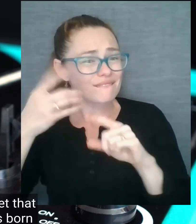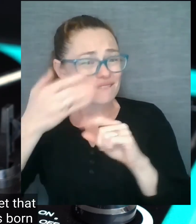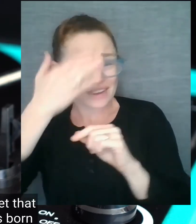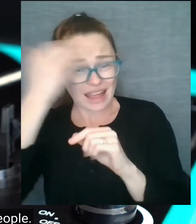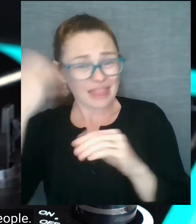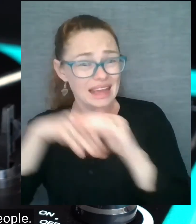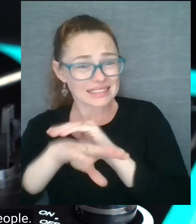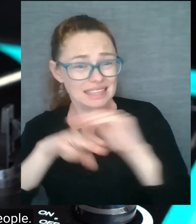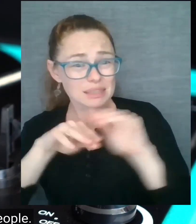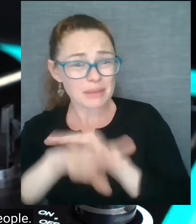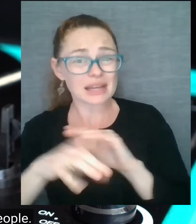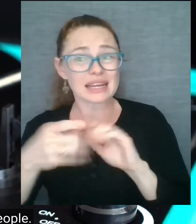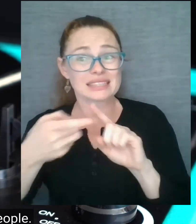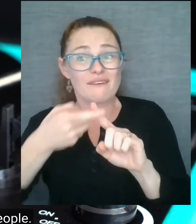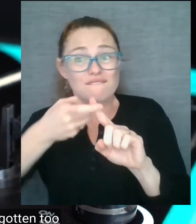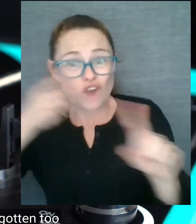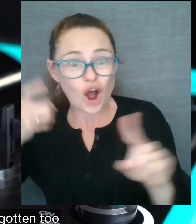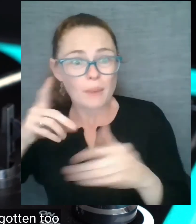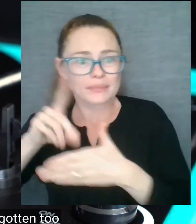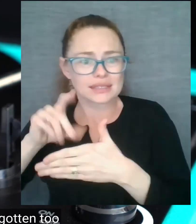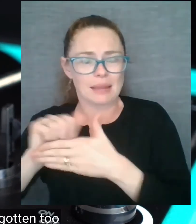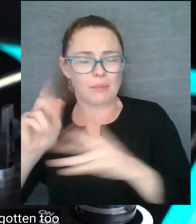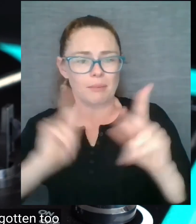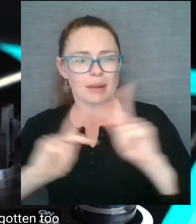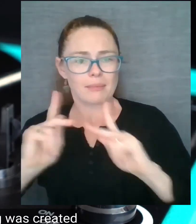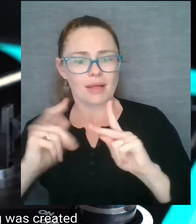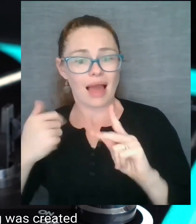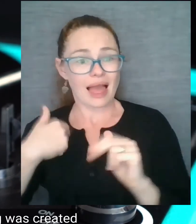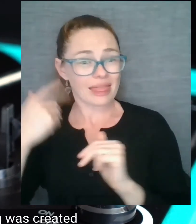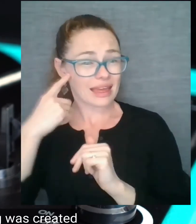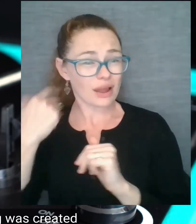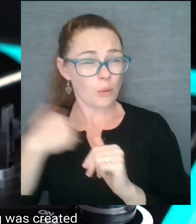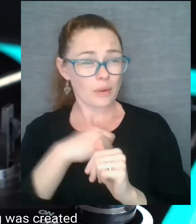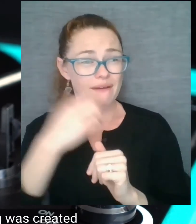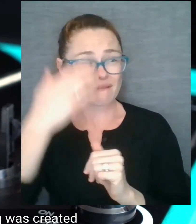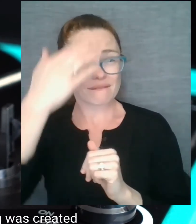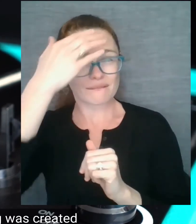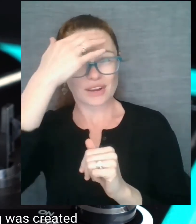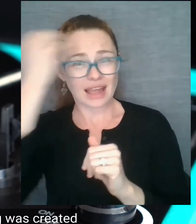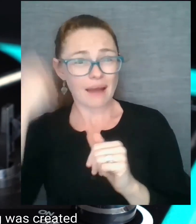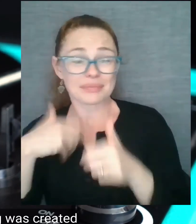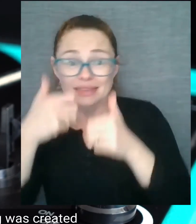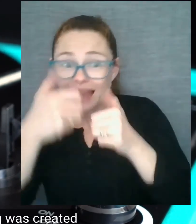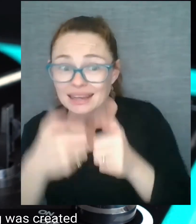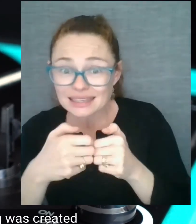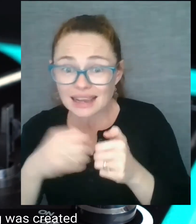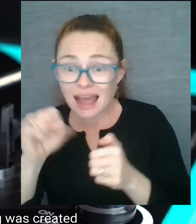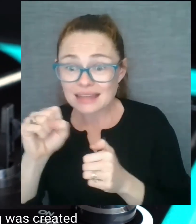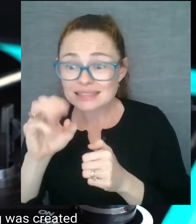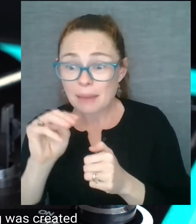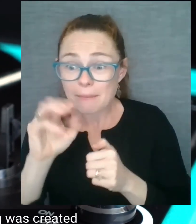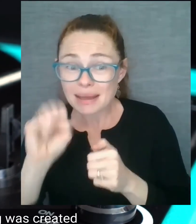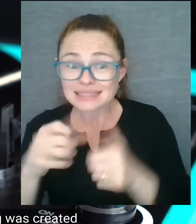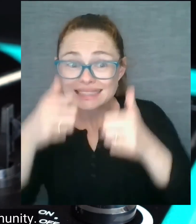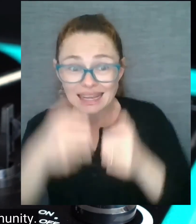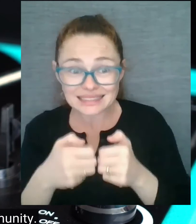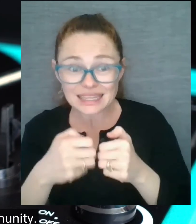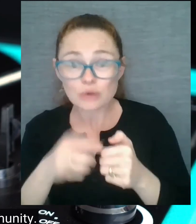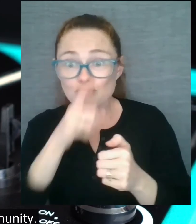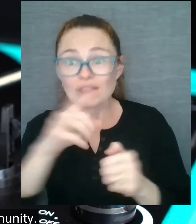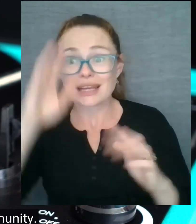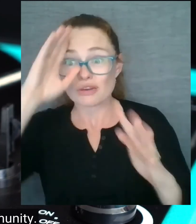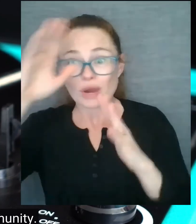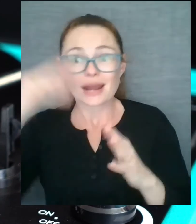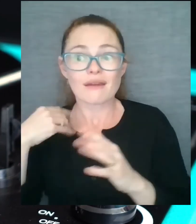born from disabled people. I mean, I think it's forgotten too that texting, SMS texting, was created by the